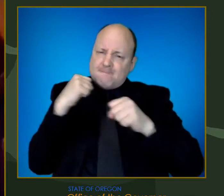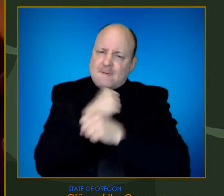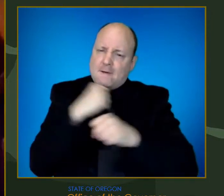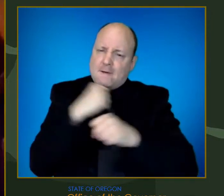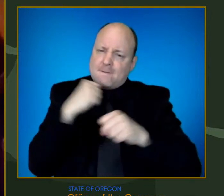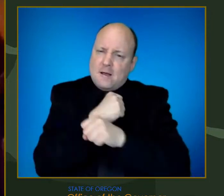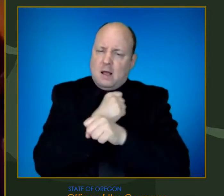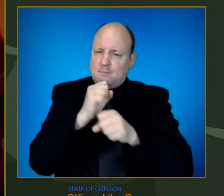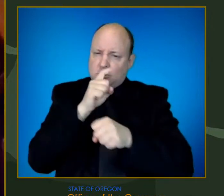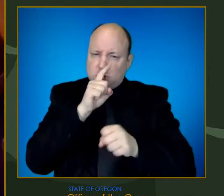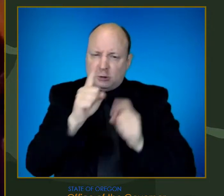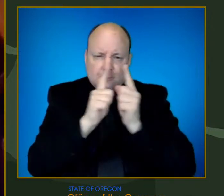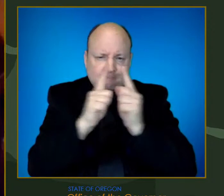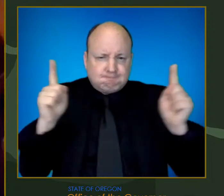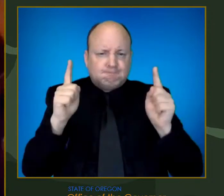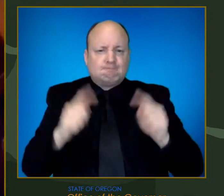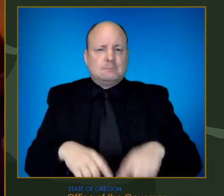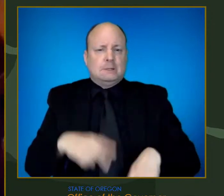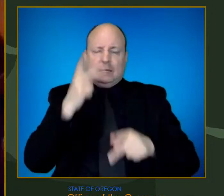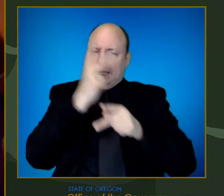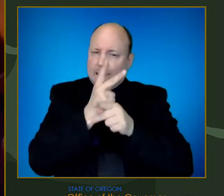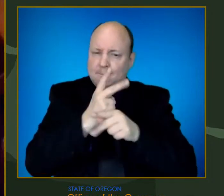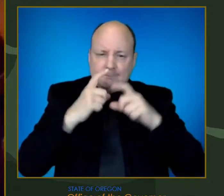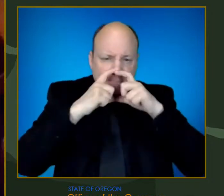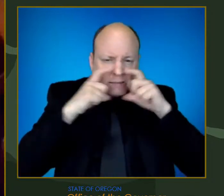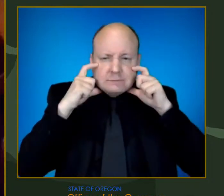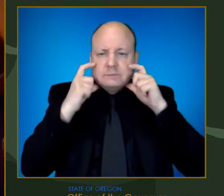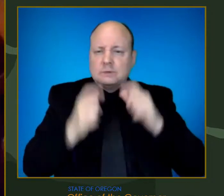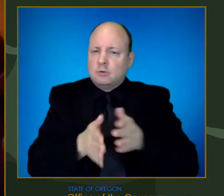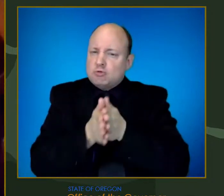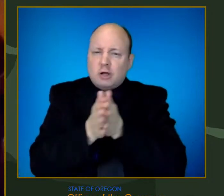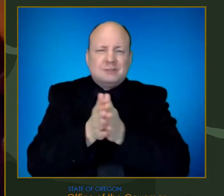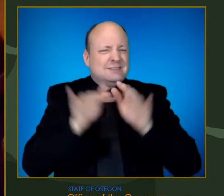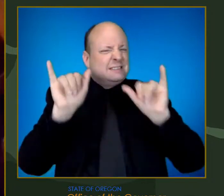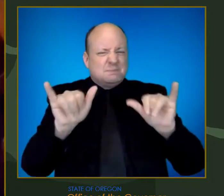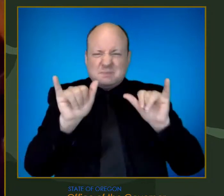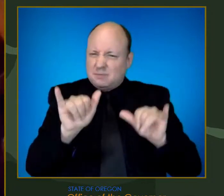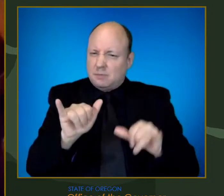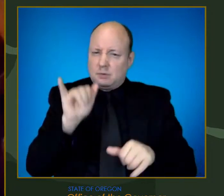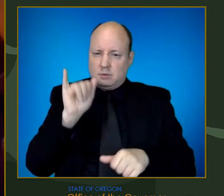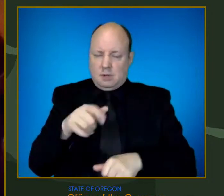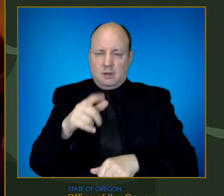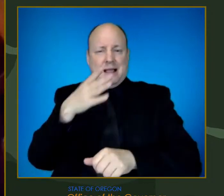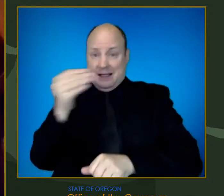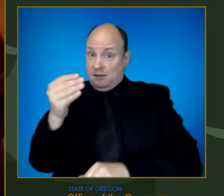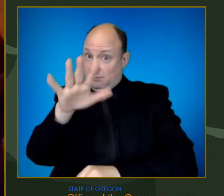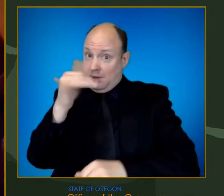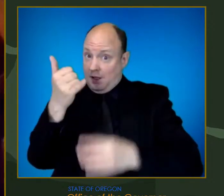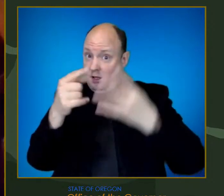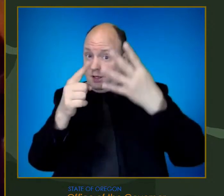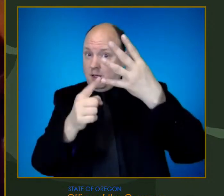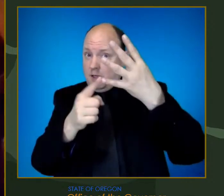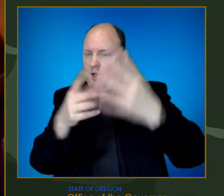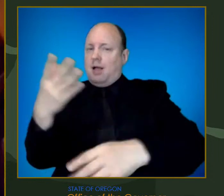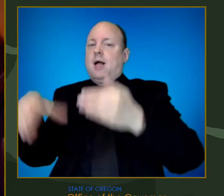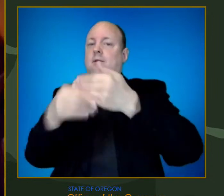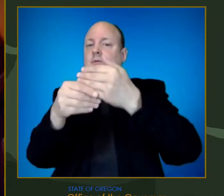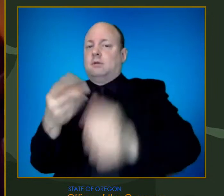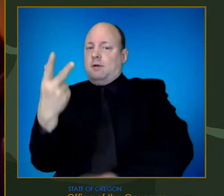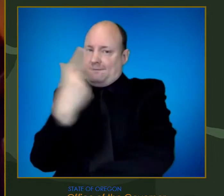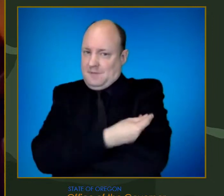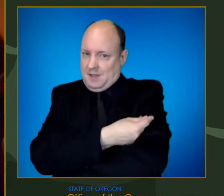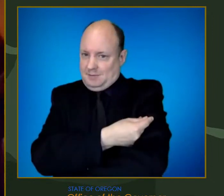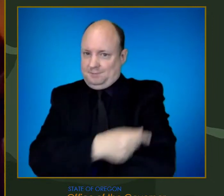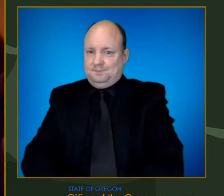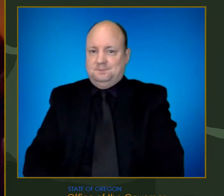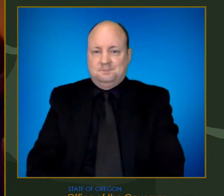and now by getting vaccinated. The existing vaccines have proven to be highly effective at preventing against serious